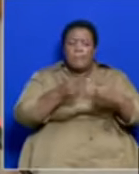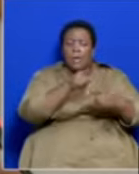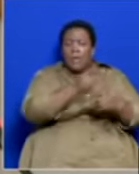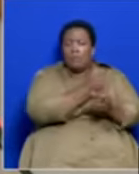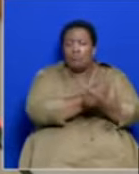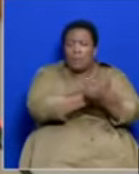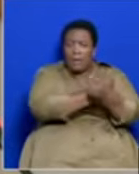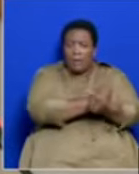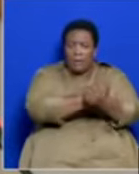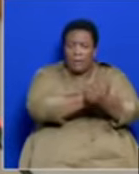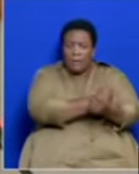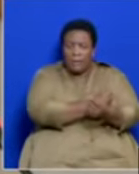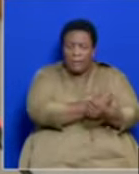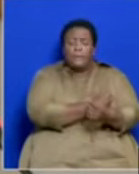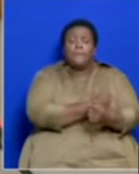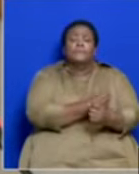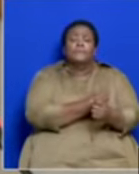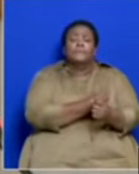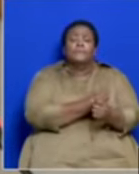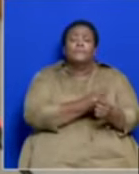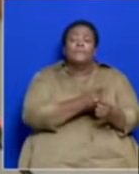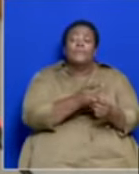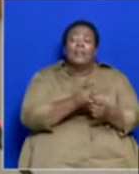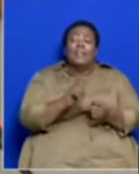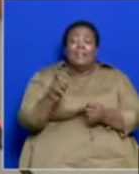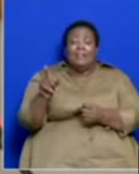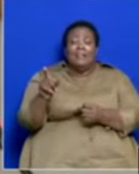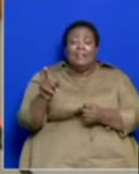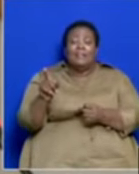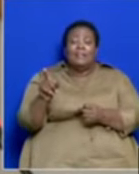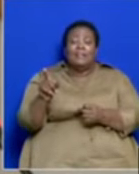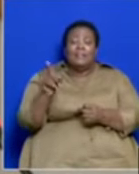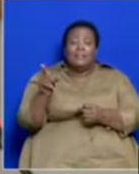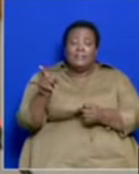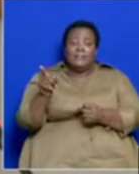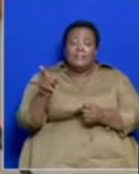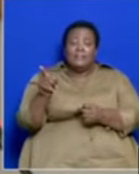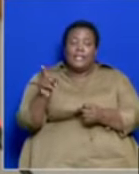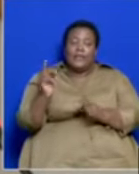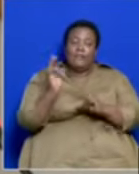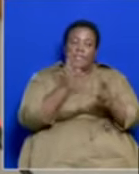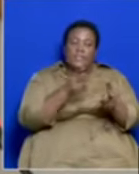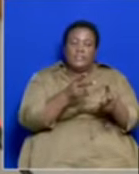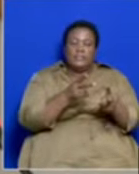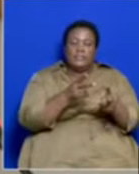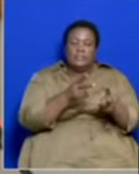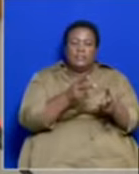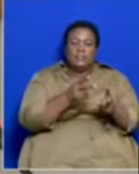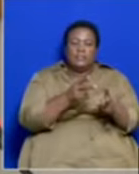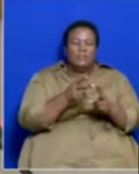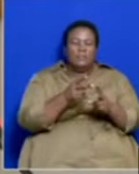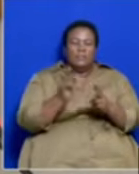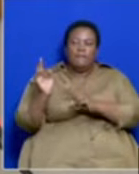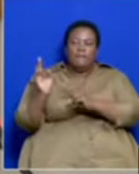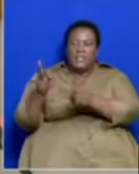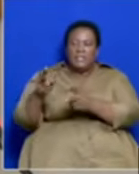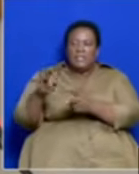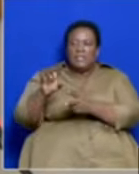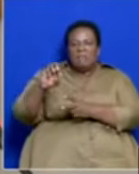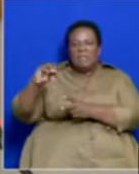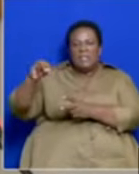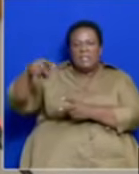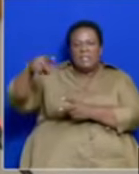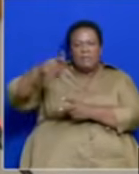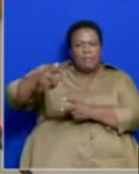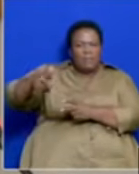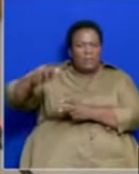and her own visit to the pound. Midway, page 44, she states, I went